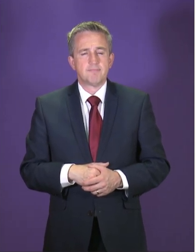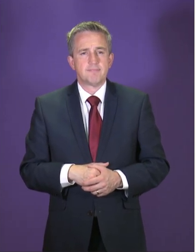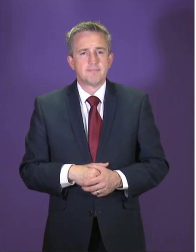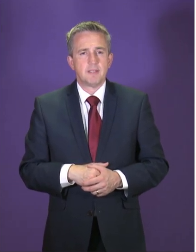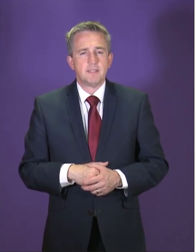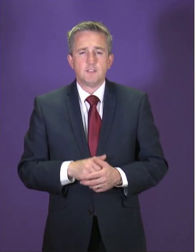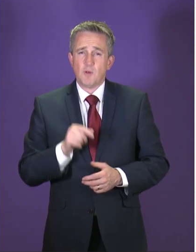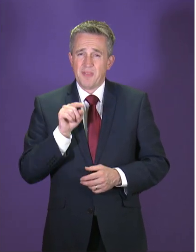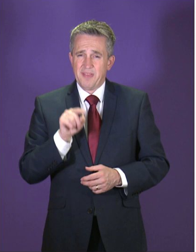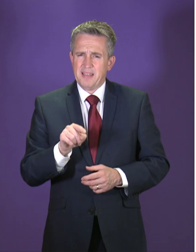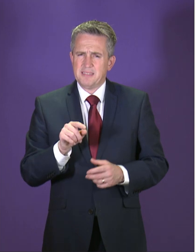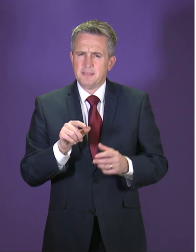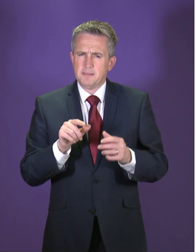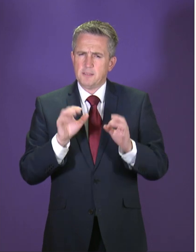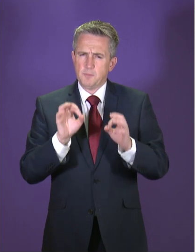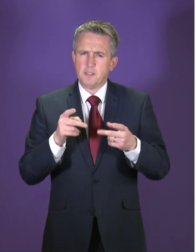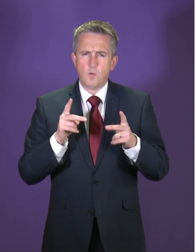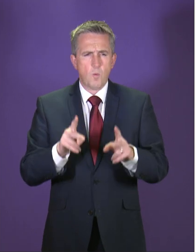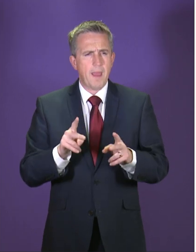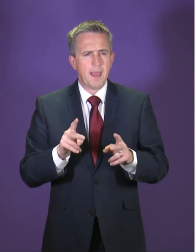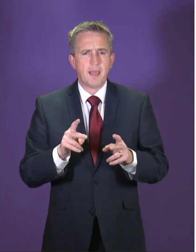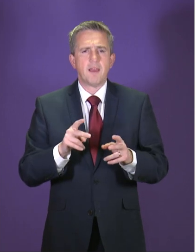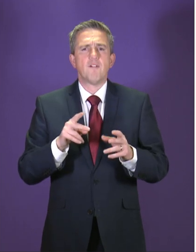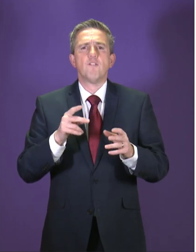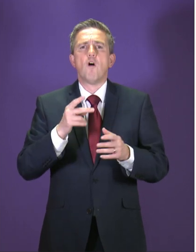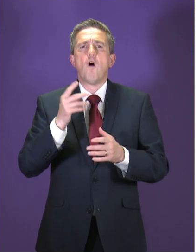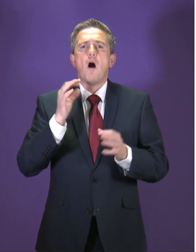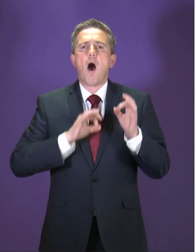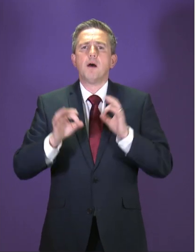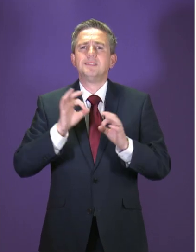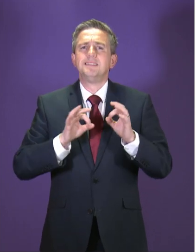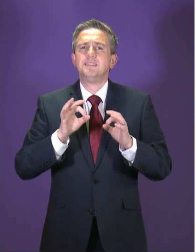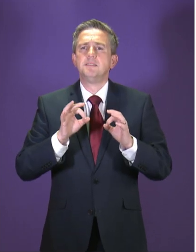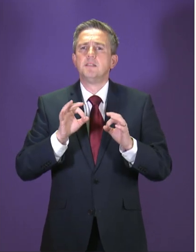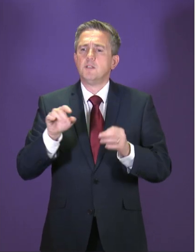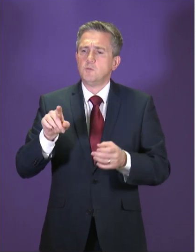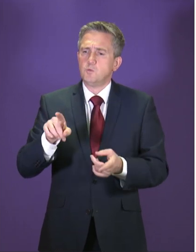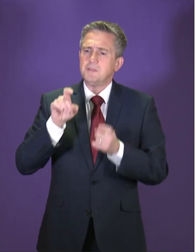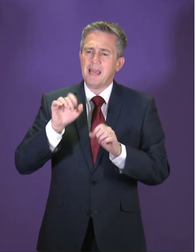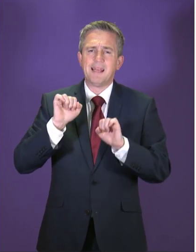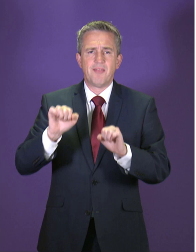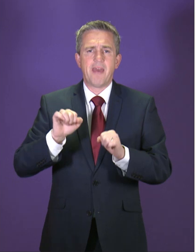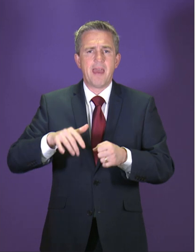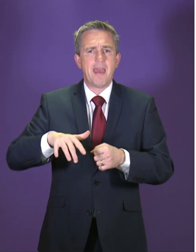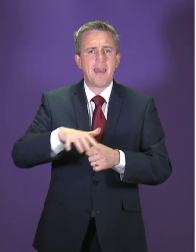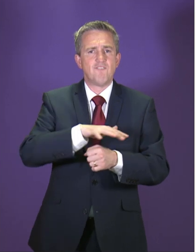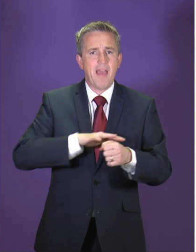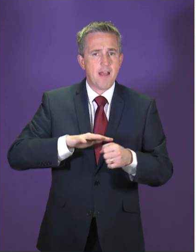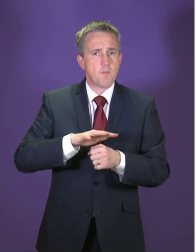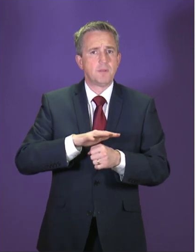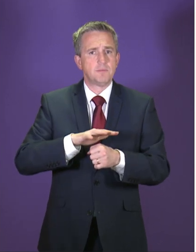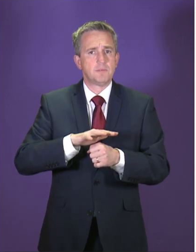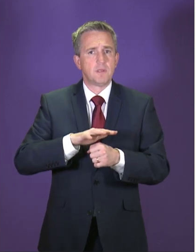about artists feel about the environment, which is it's not an environment. It's a place to be